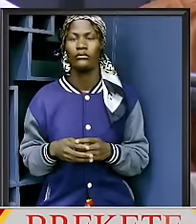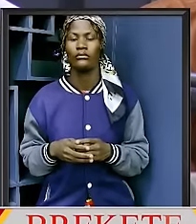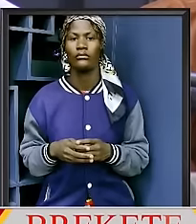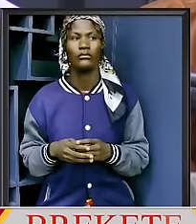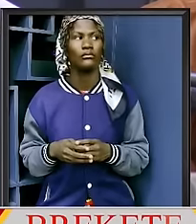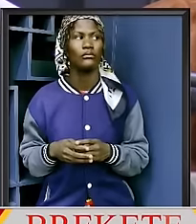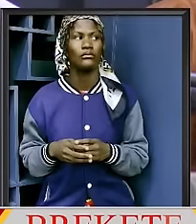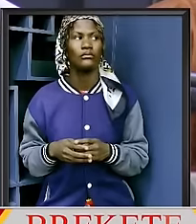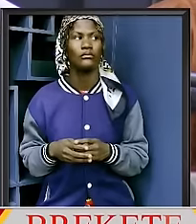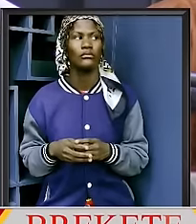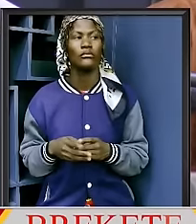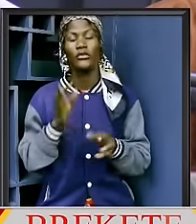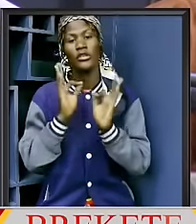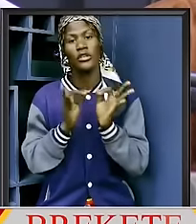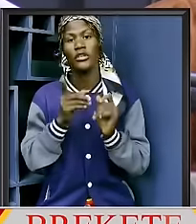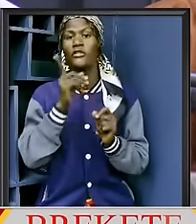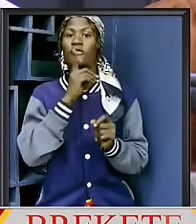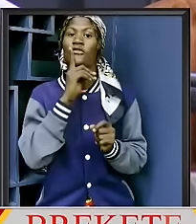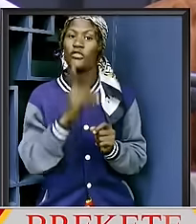Because if not true.